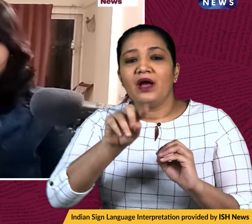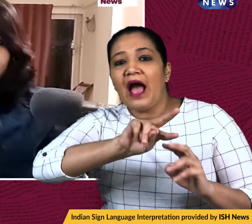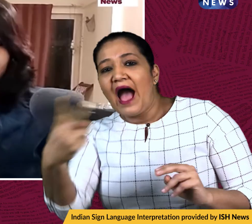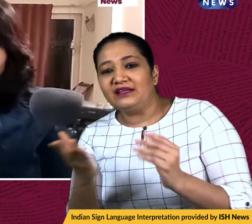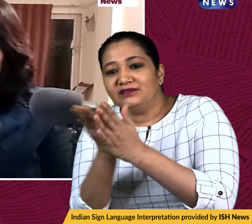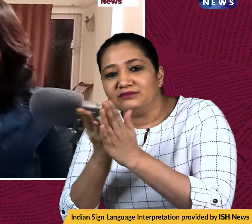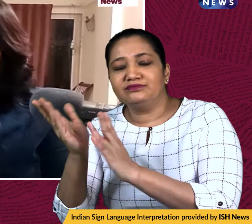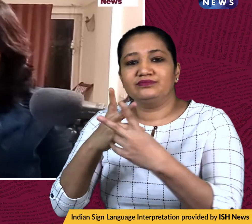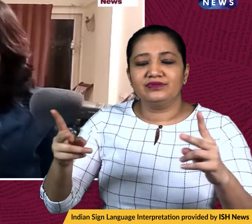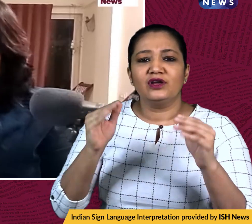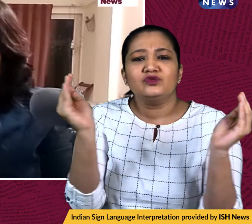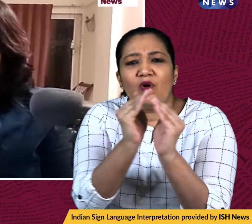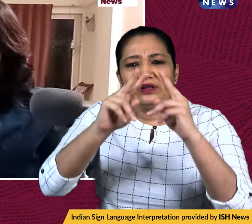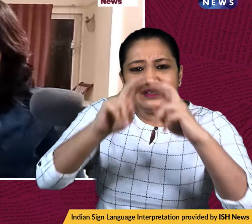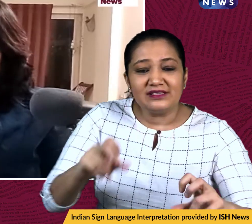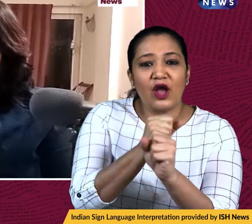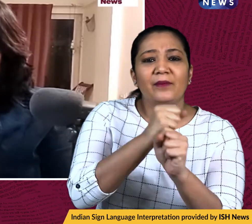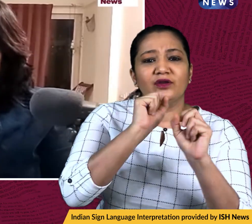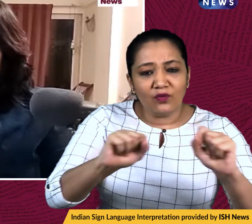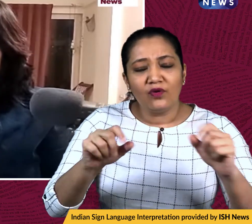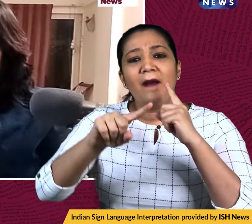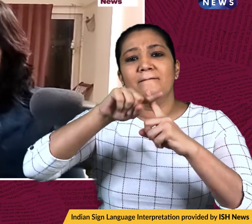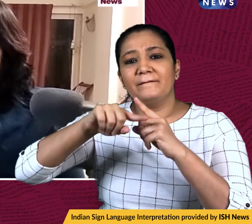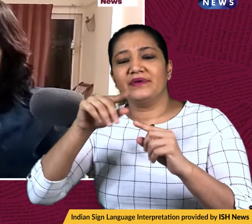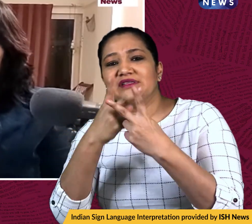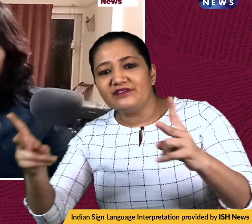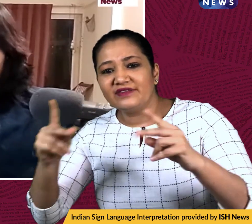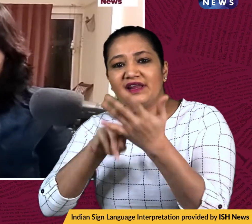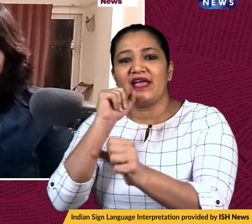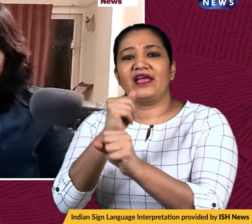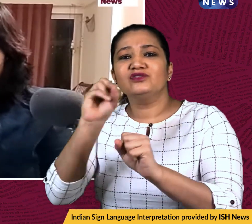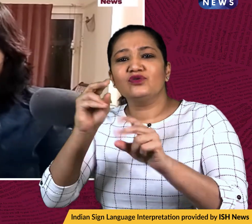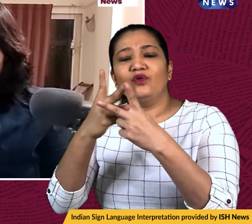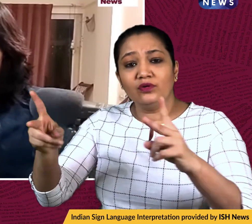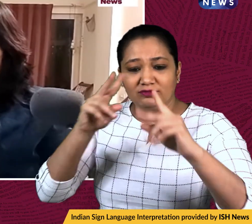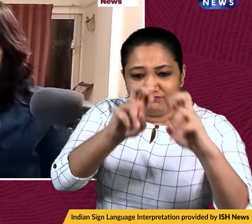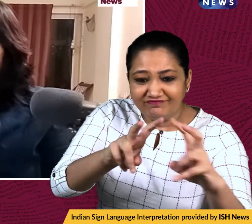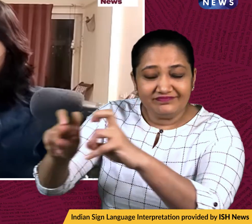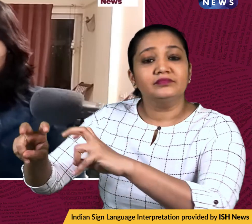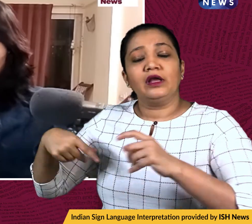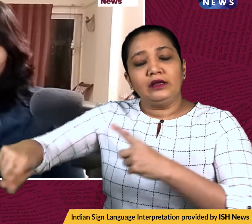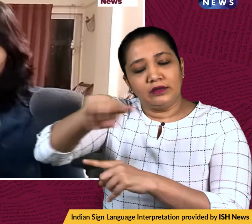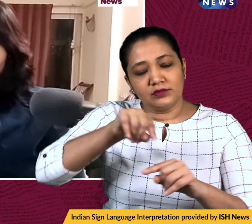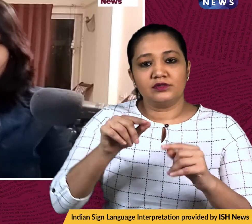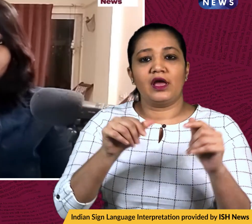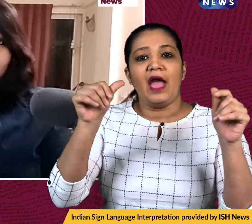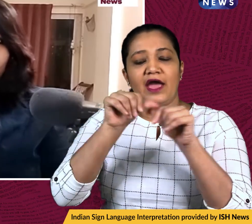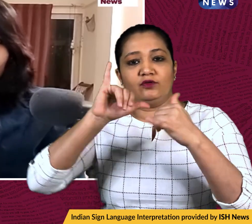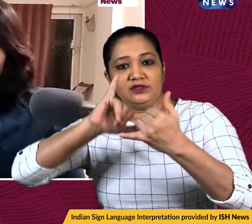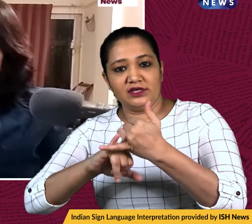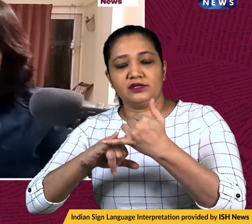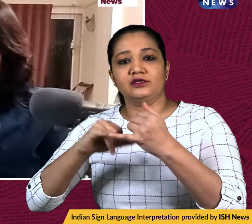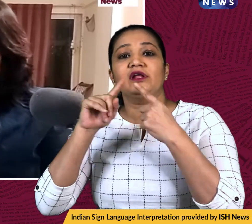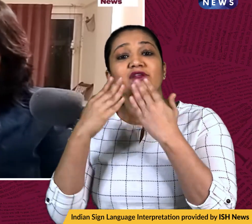on alternate sources of smaller studies by the government and citizen-led non-governmental agencies like the Annual